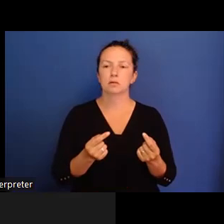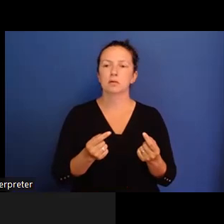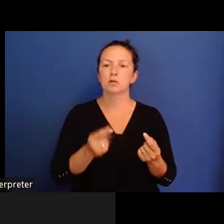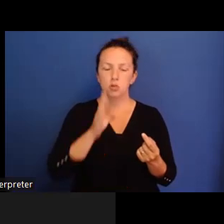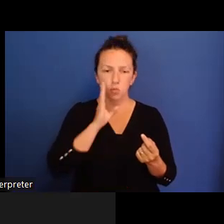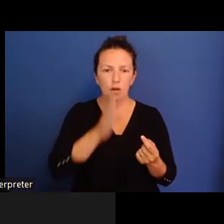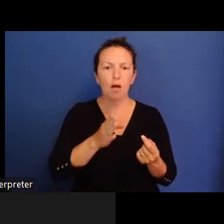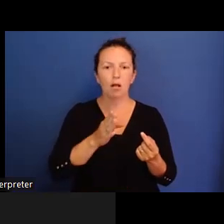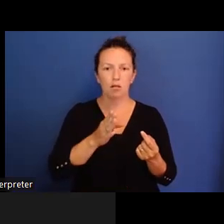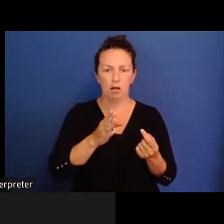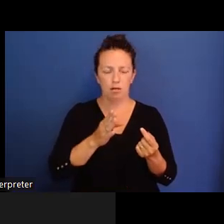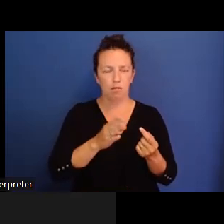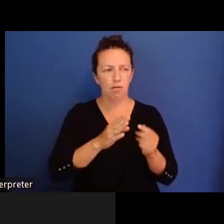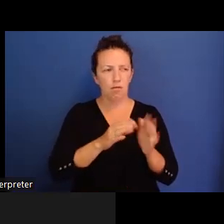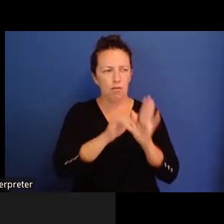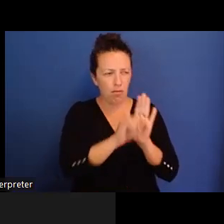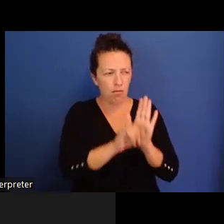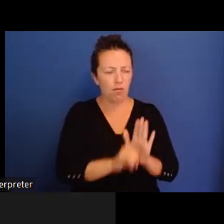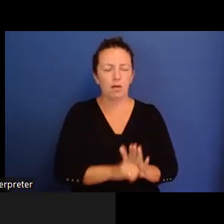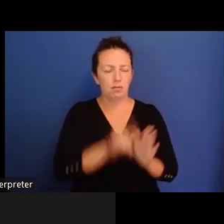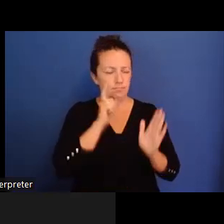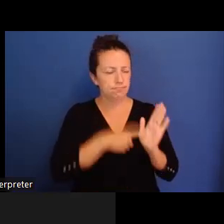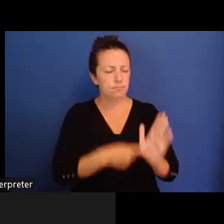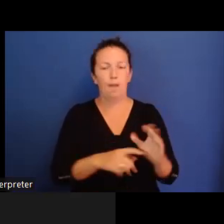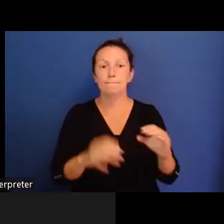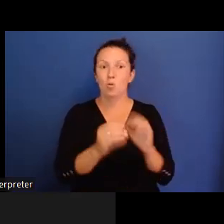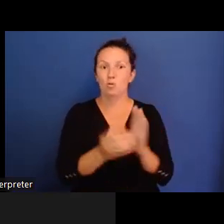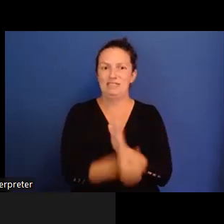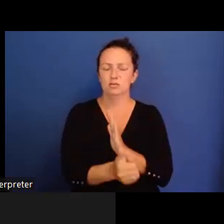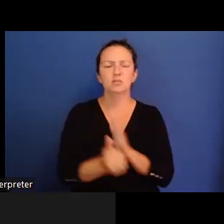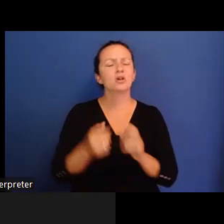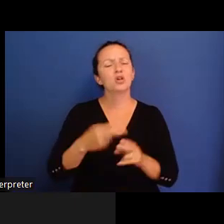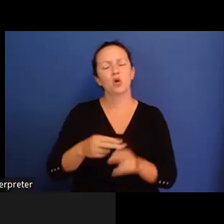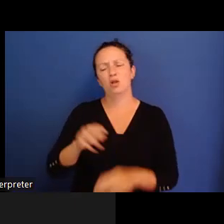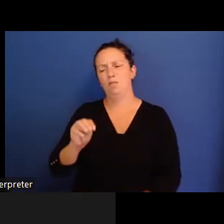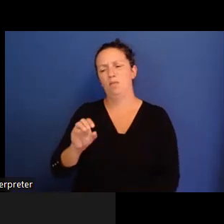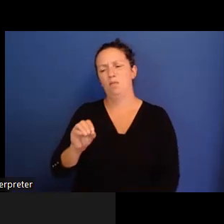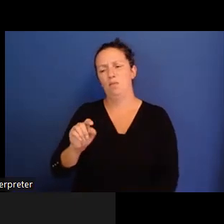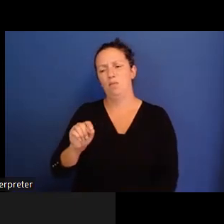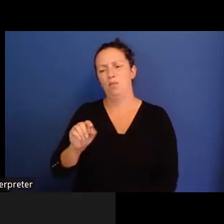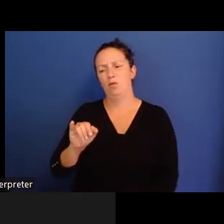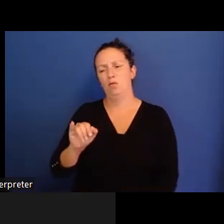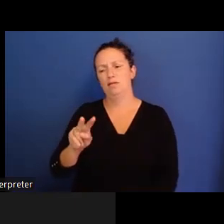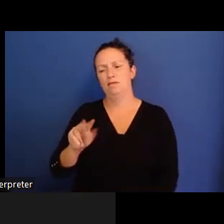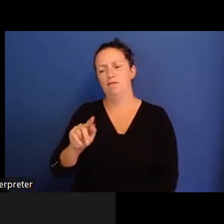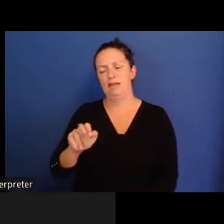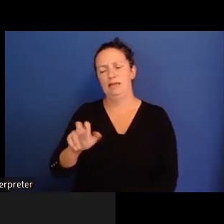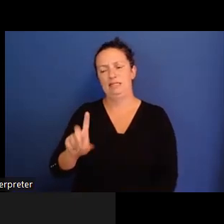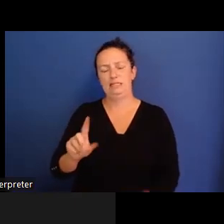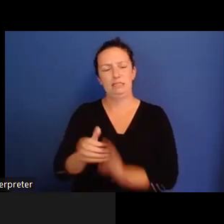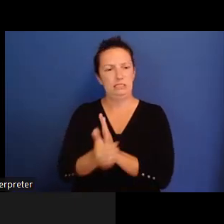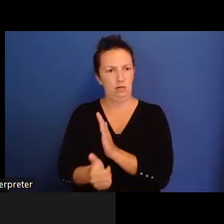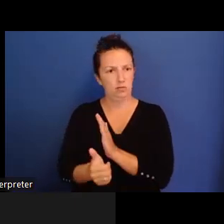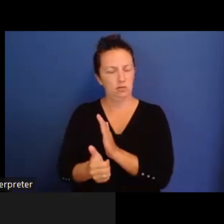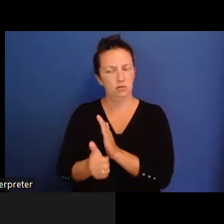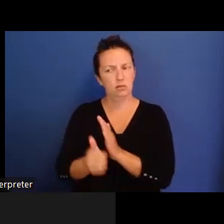skills. Motivated skills are those skills you really like, prefer and